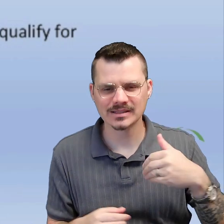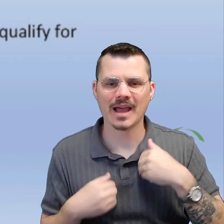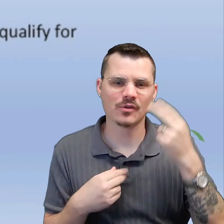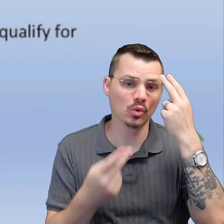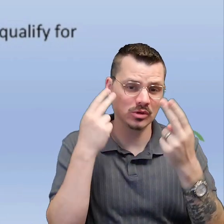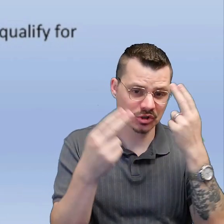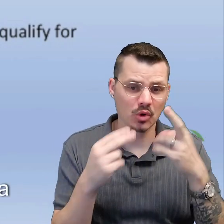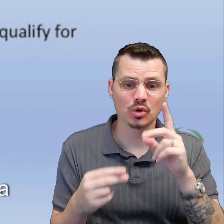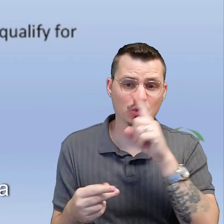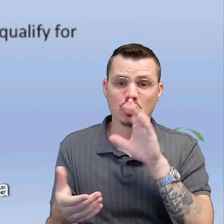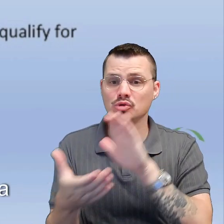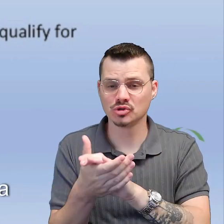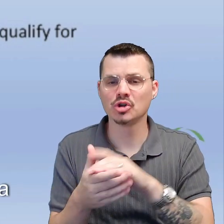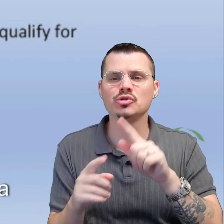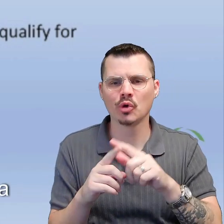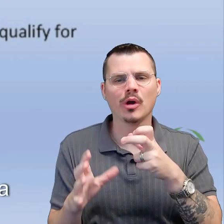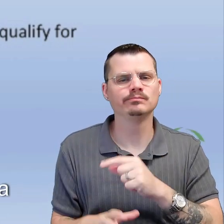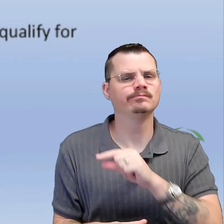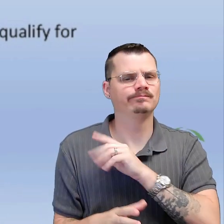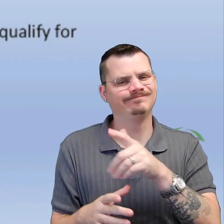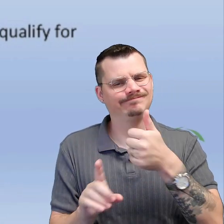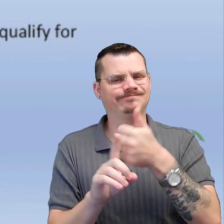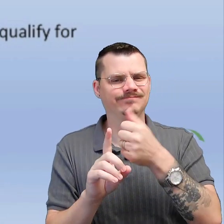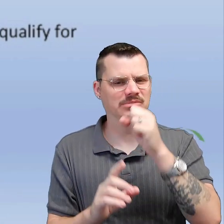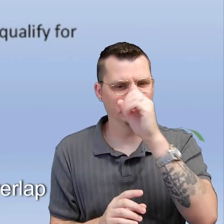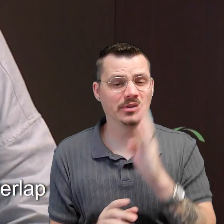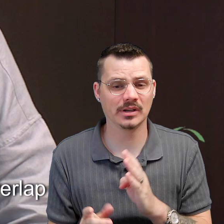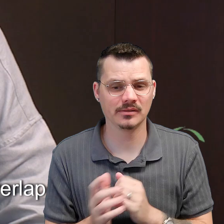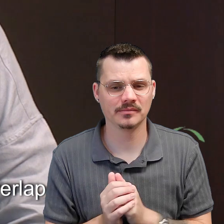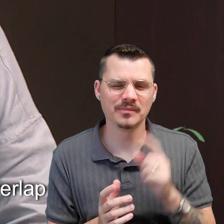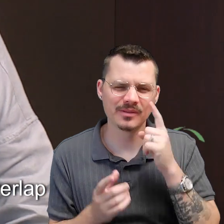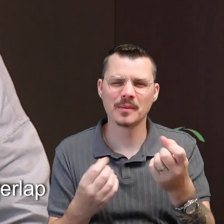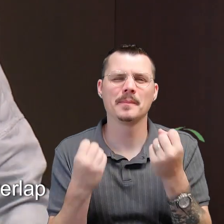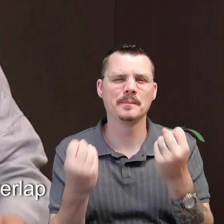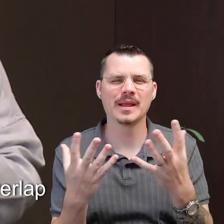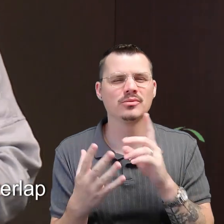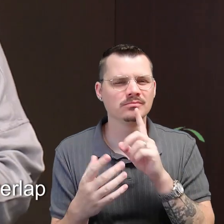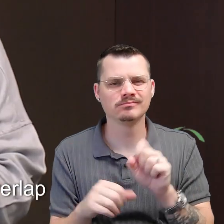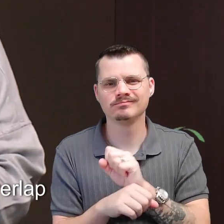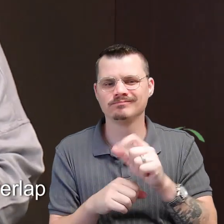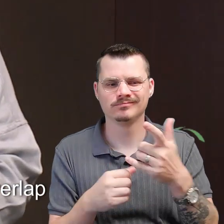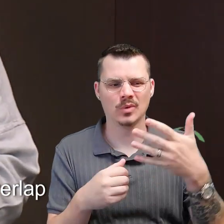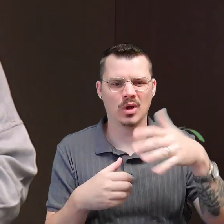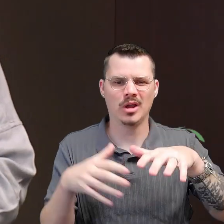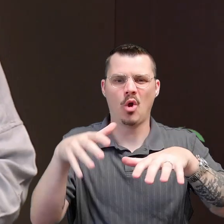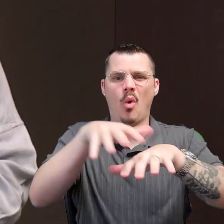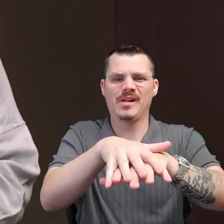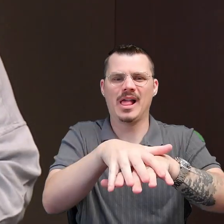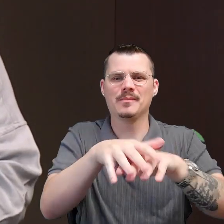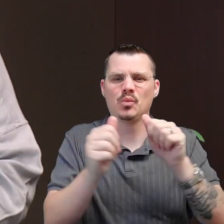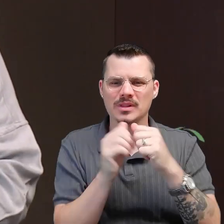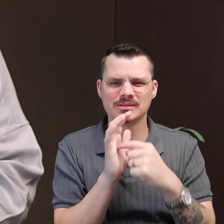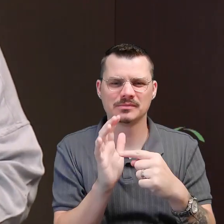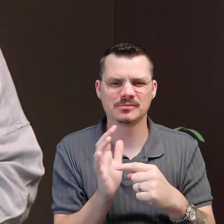or delusions to be diagnosed with schizophrenia because there's so much otherwise overlap in the